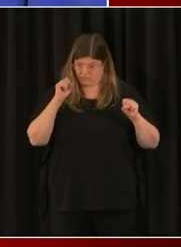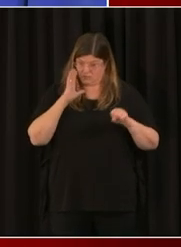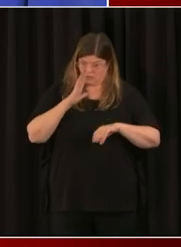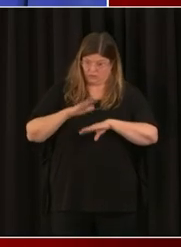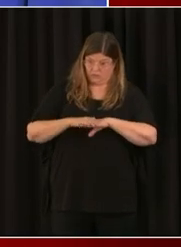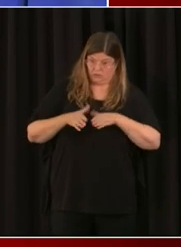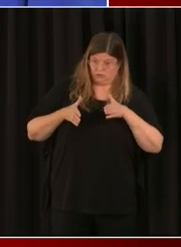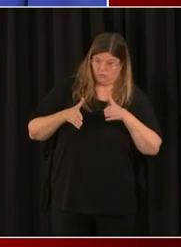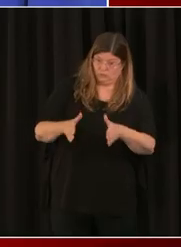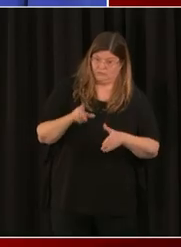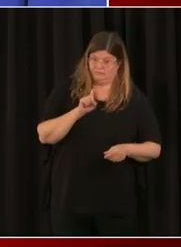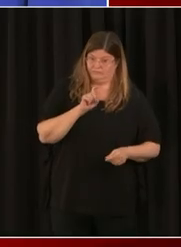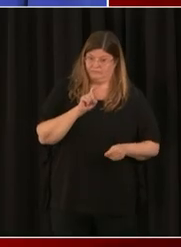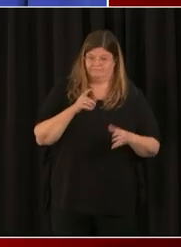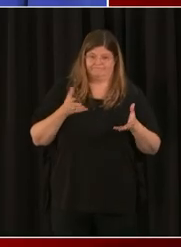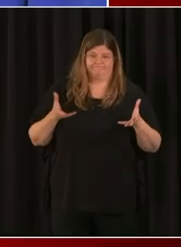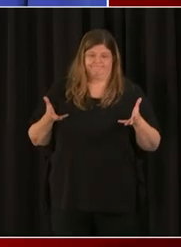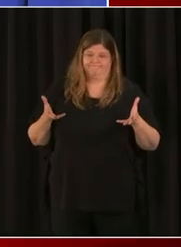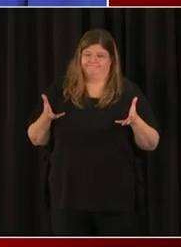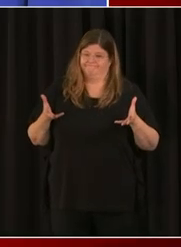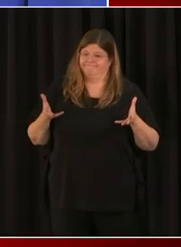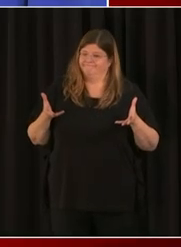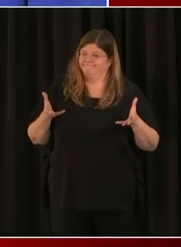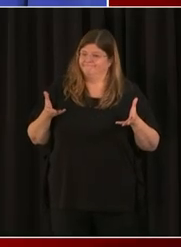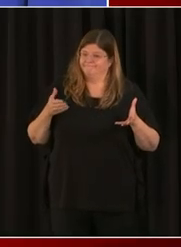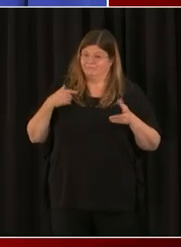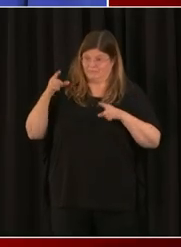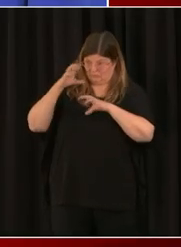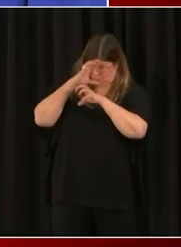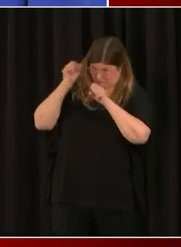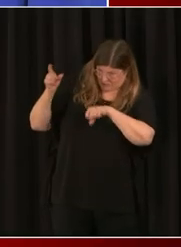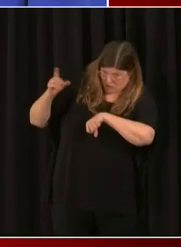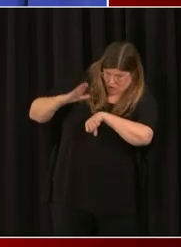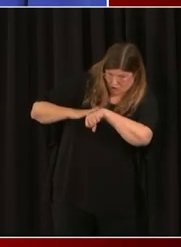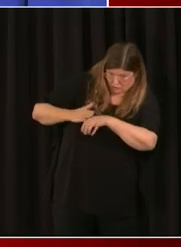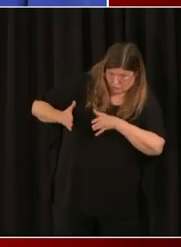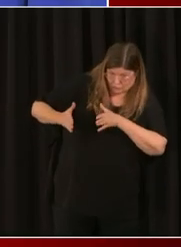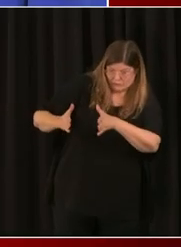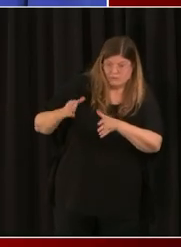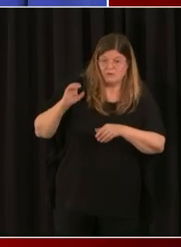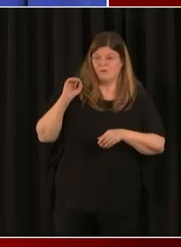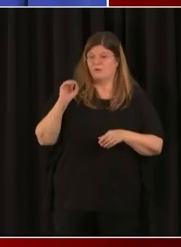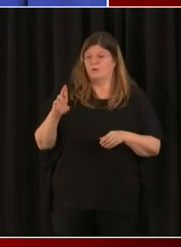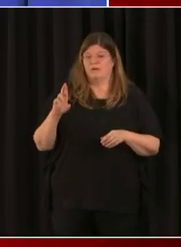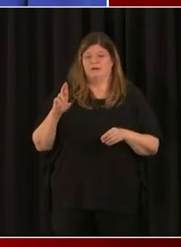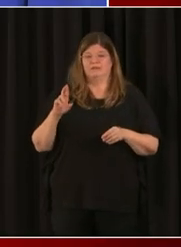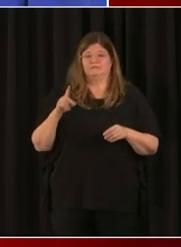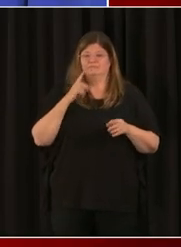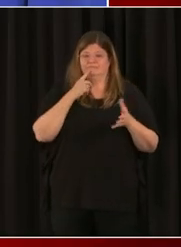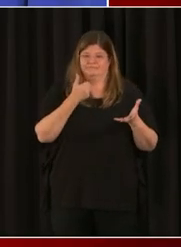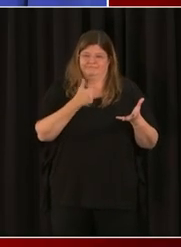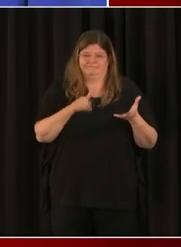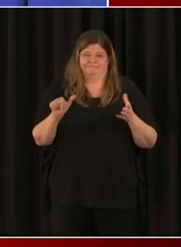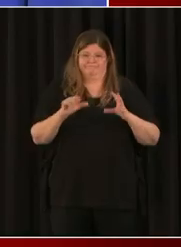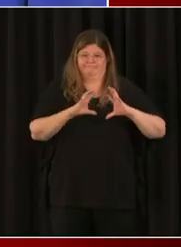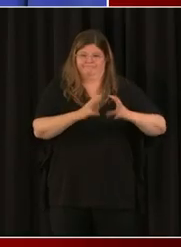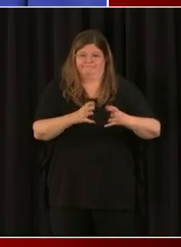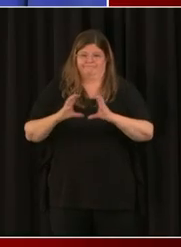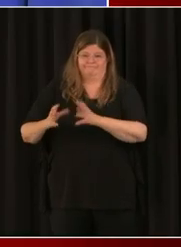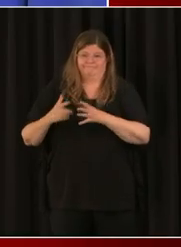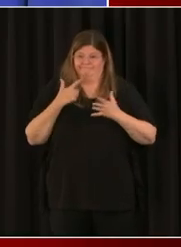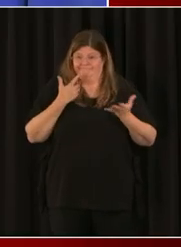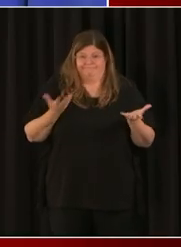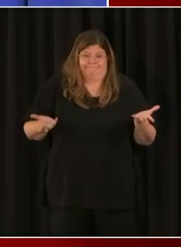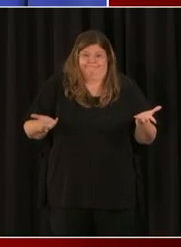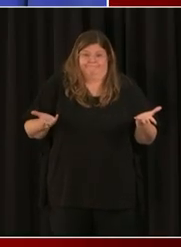streets of Washington? We're not sure whether or not the president will be on the streets of Washington. And with respect to any particular group, it really doesn't matter